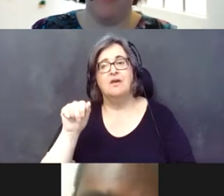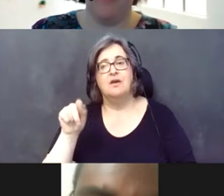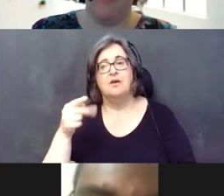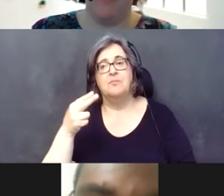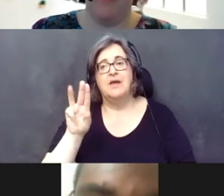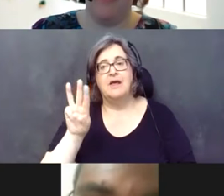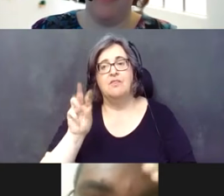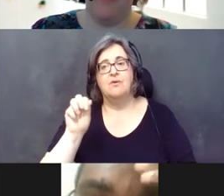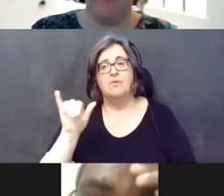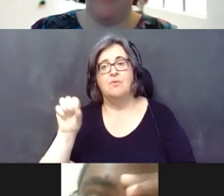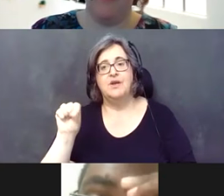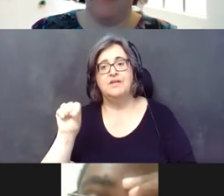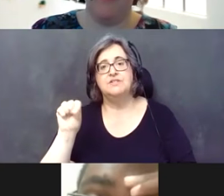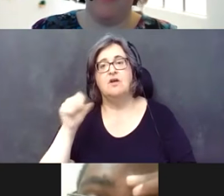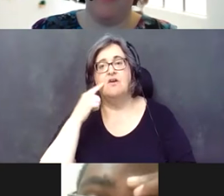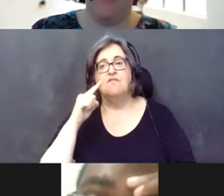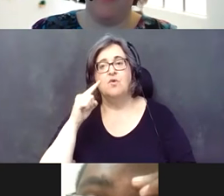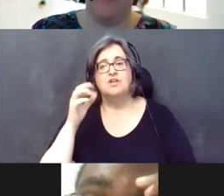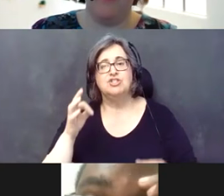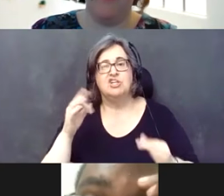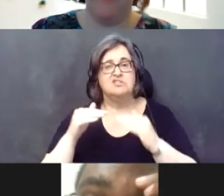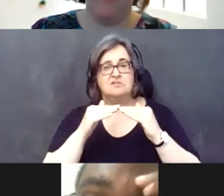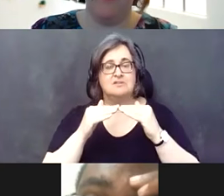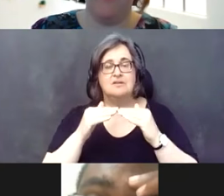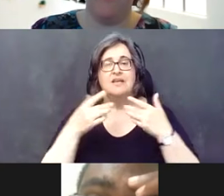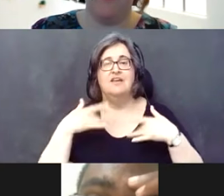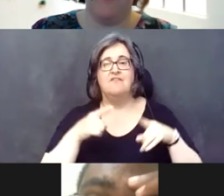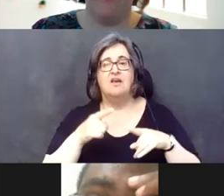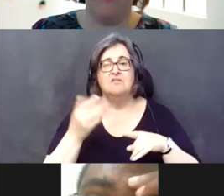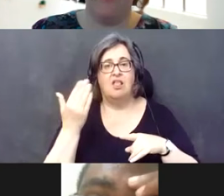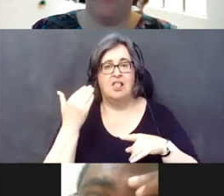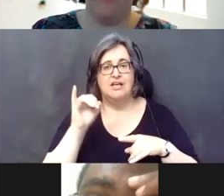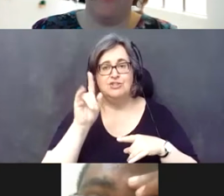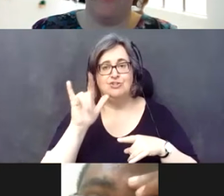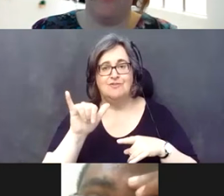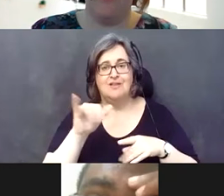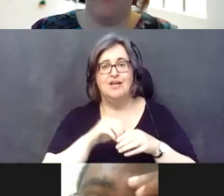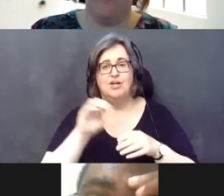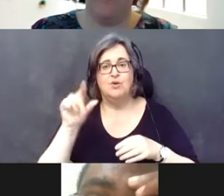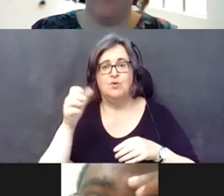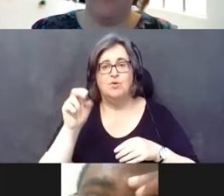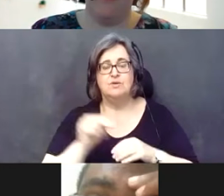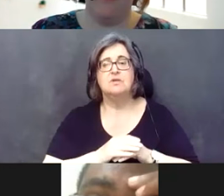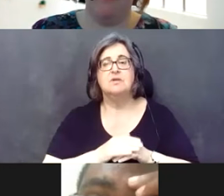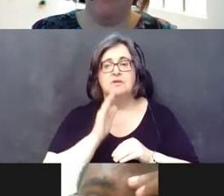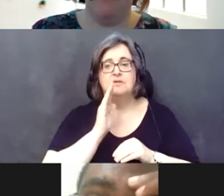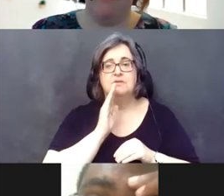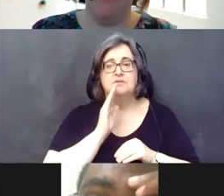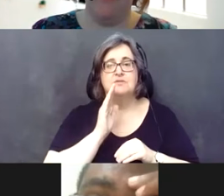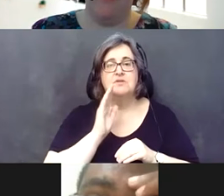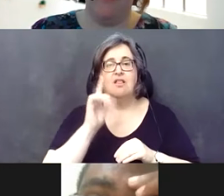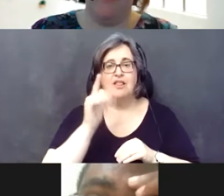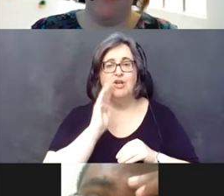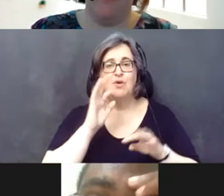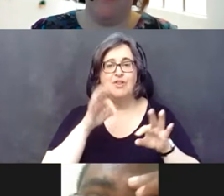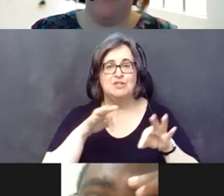event down in Oregon last year in July. And Aaron and I will explain what Pathways to Justice is later in